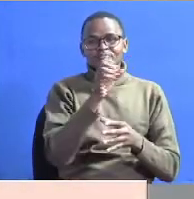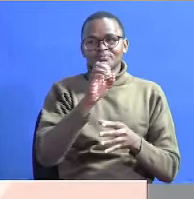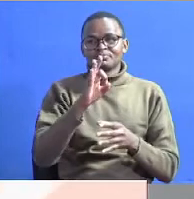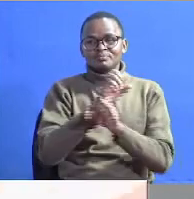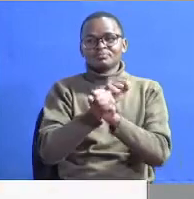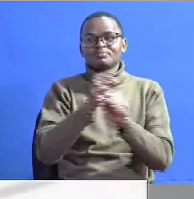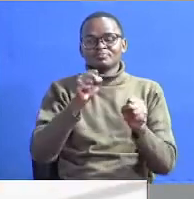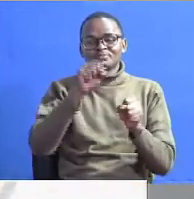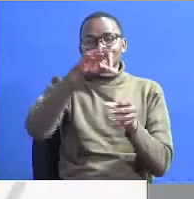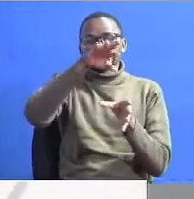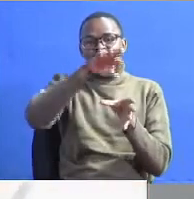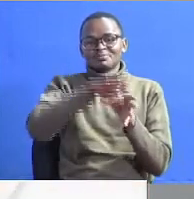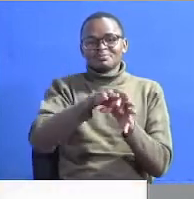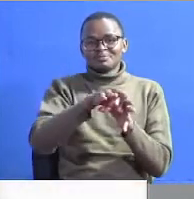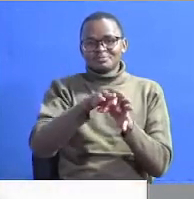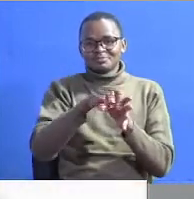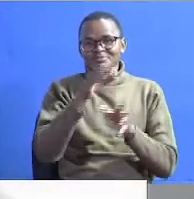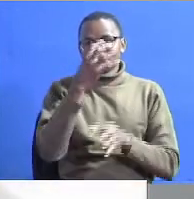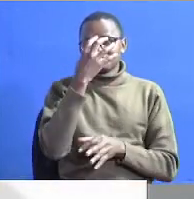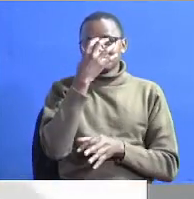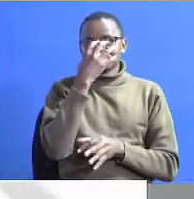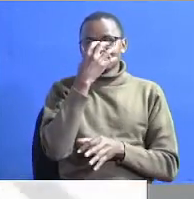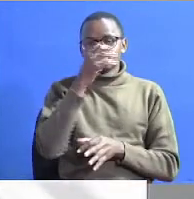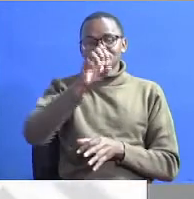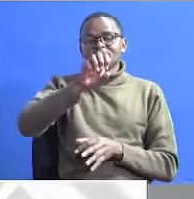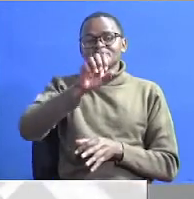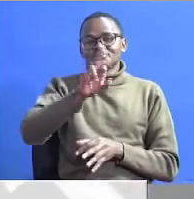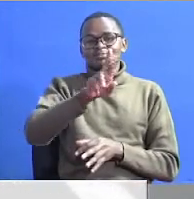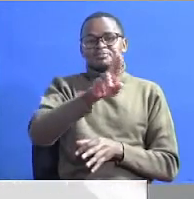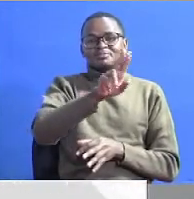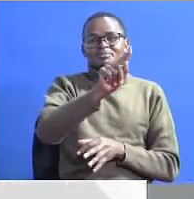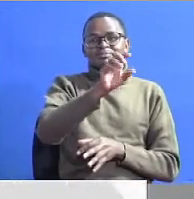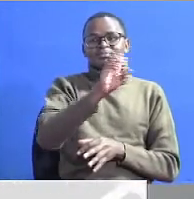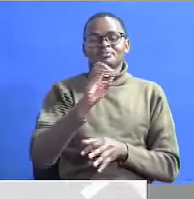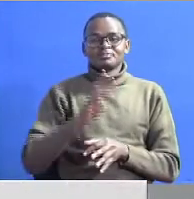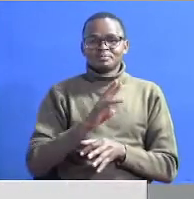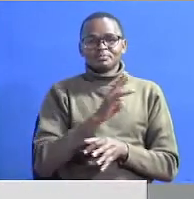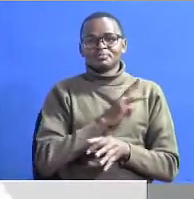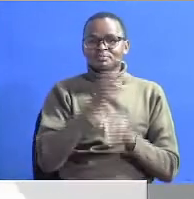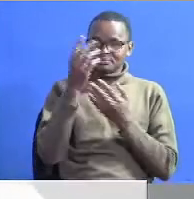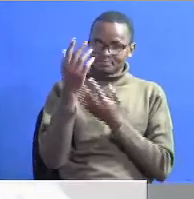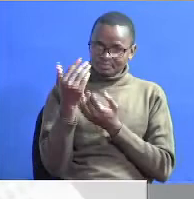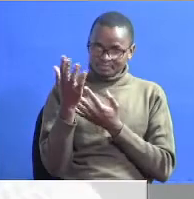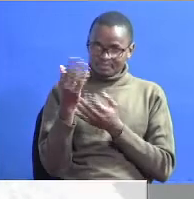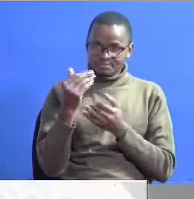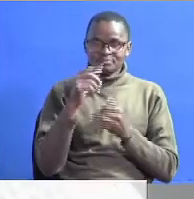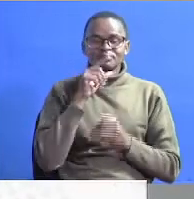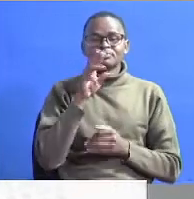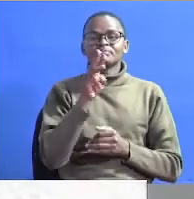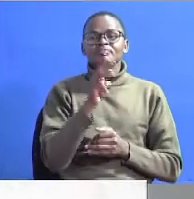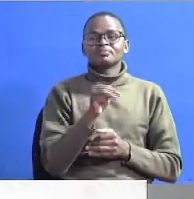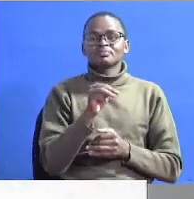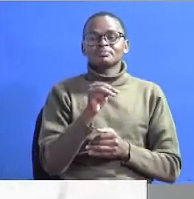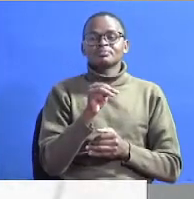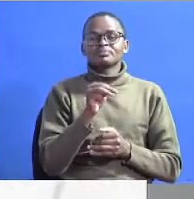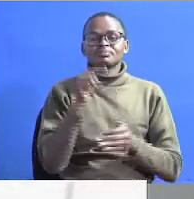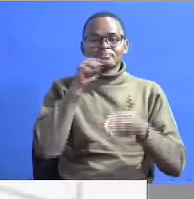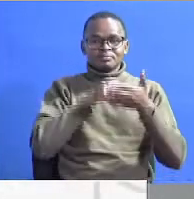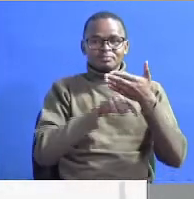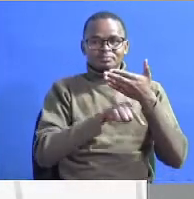the president-elect, Dr. William Samoei Ruto, we are expecting him to swing